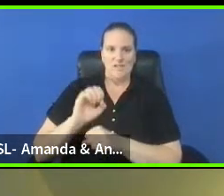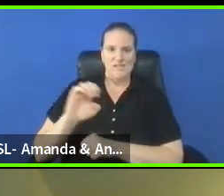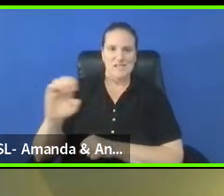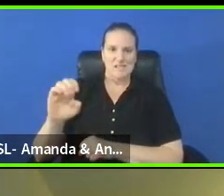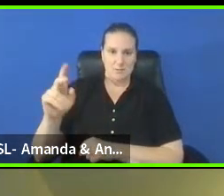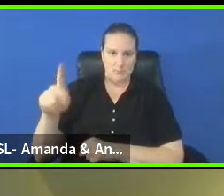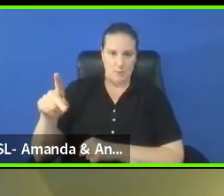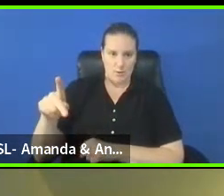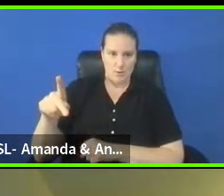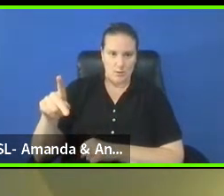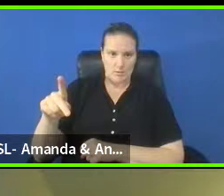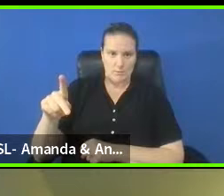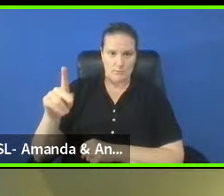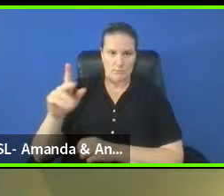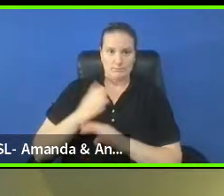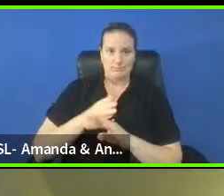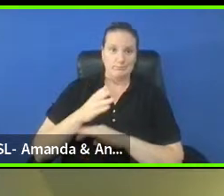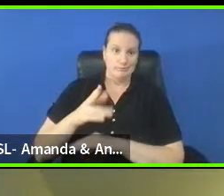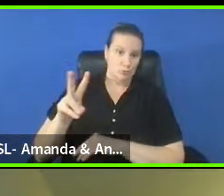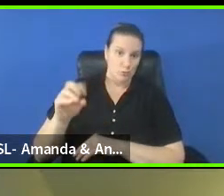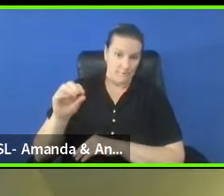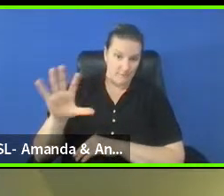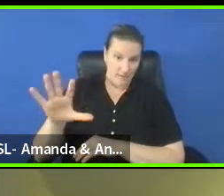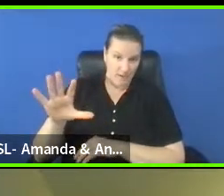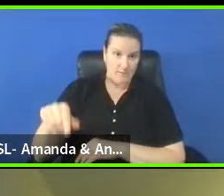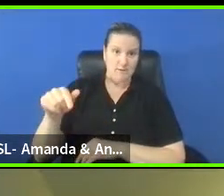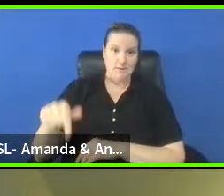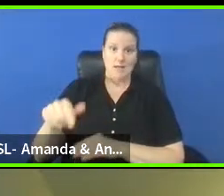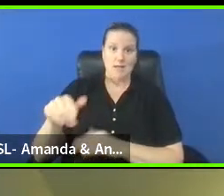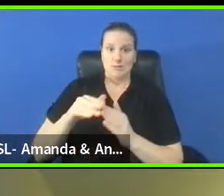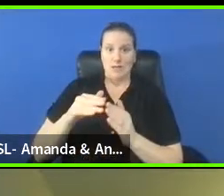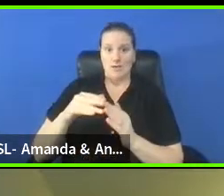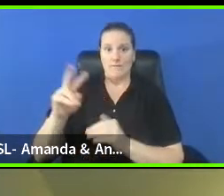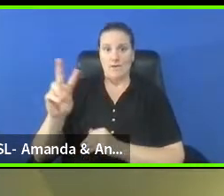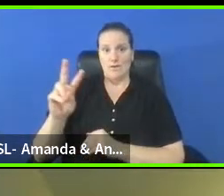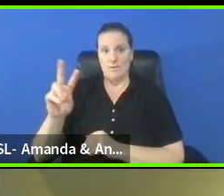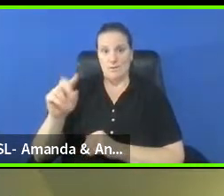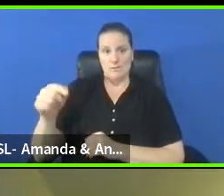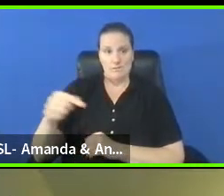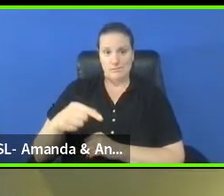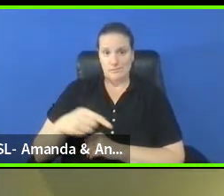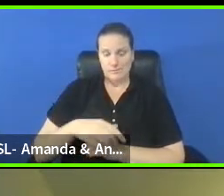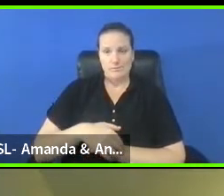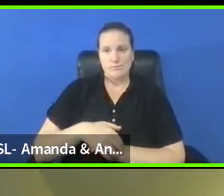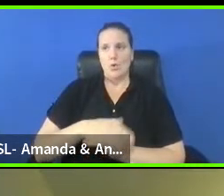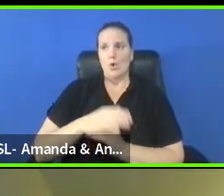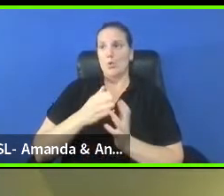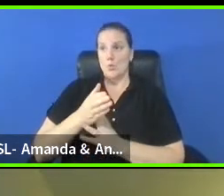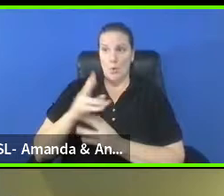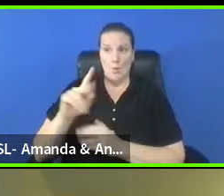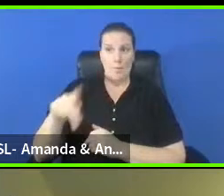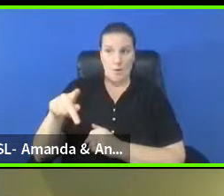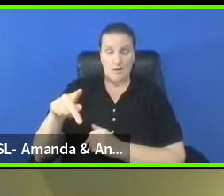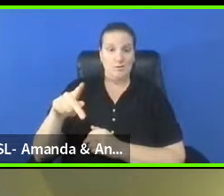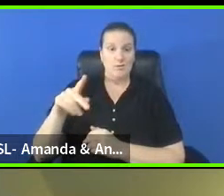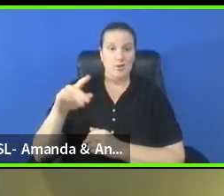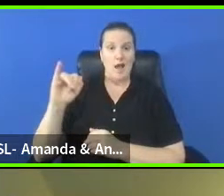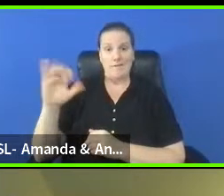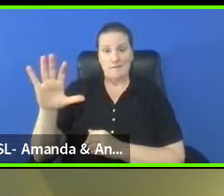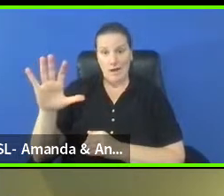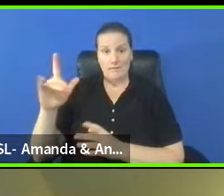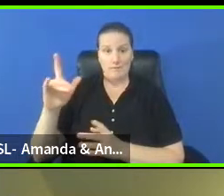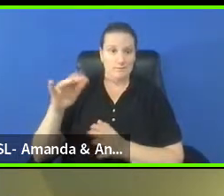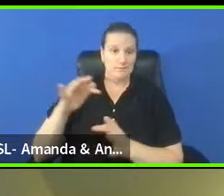and so getting across the 205 bridge and down to downtown Vancouver, or coming through Portland and getting over the I-5 and